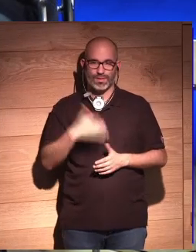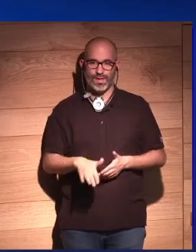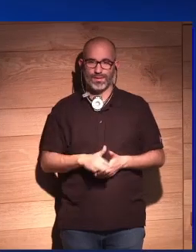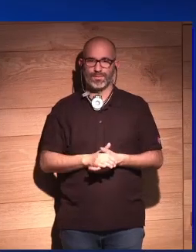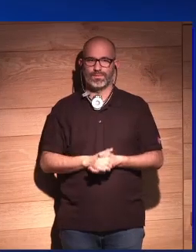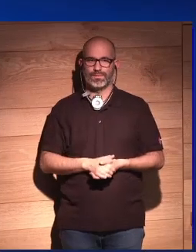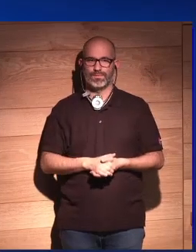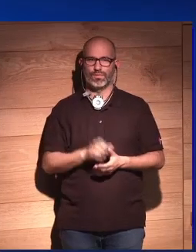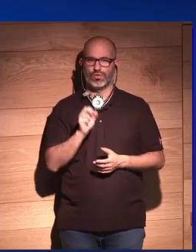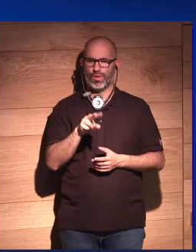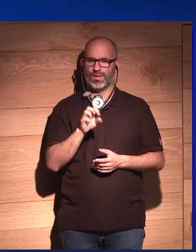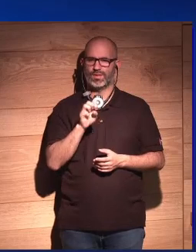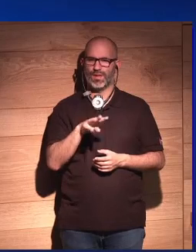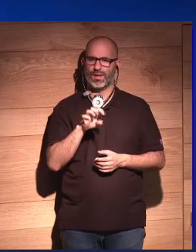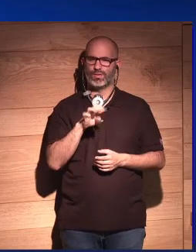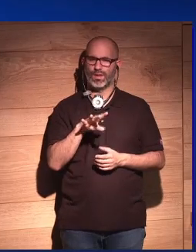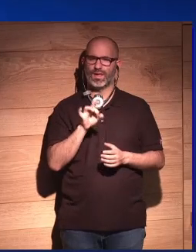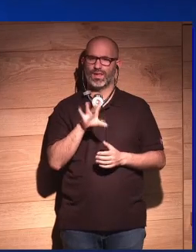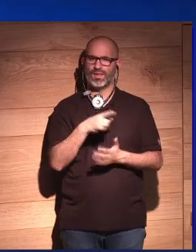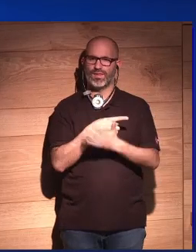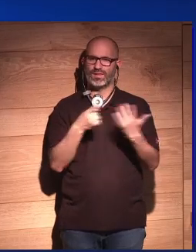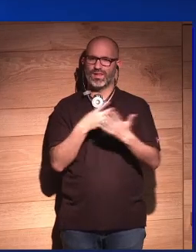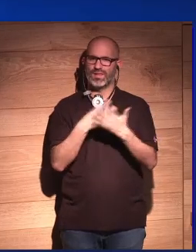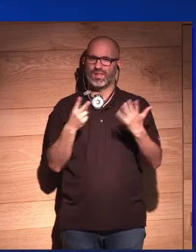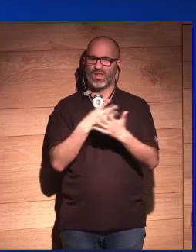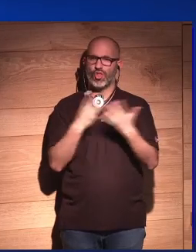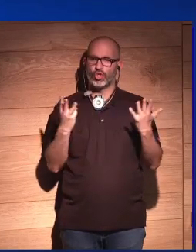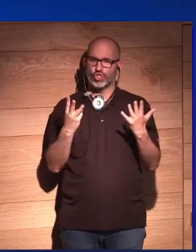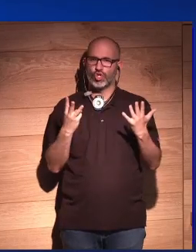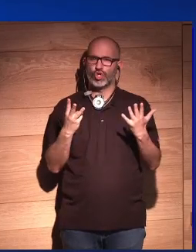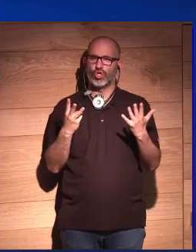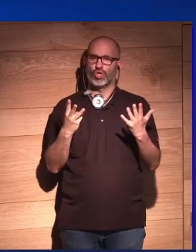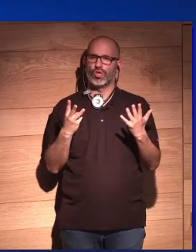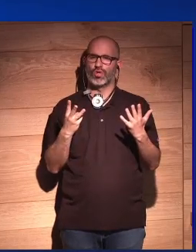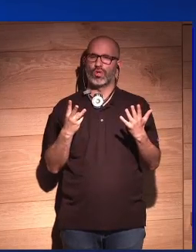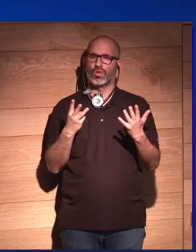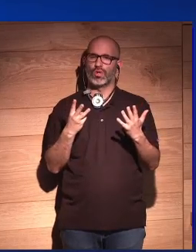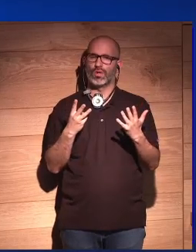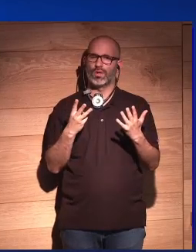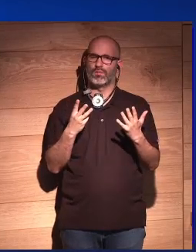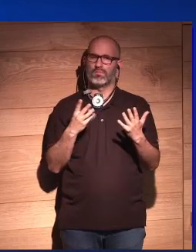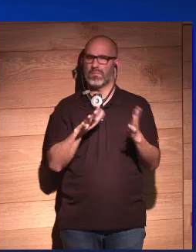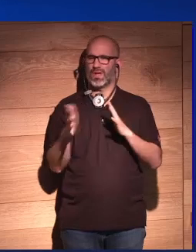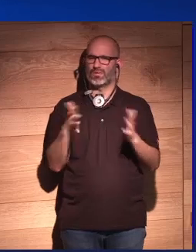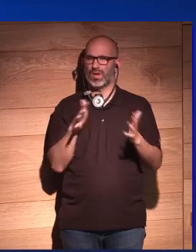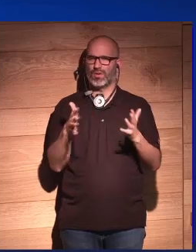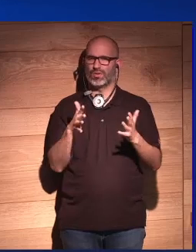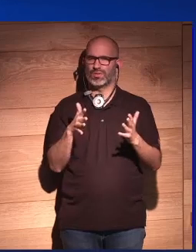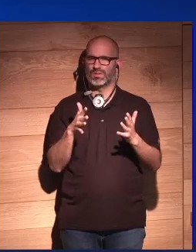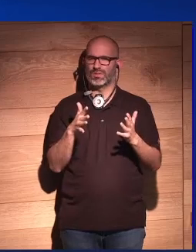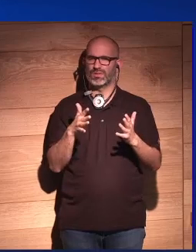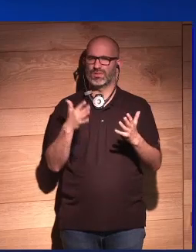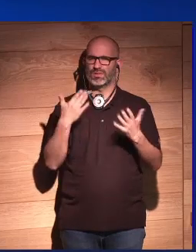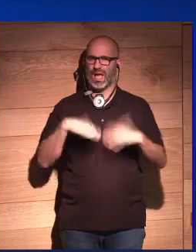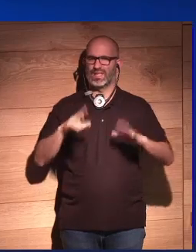12, 13, 14, 15, 16, 17, 18, it's 7 years old. It's a baby.